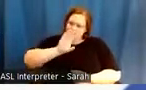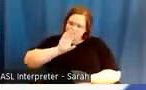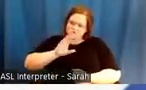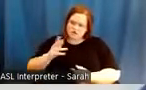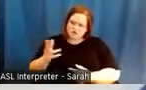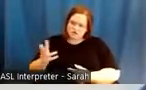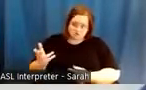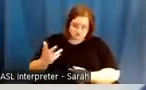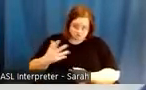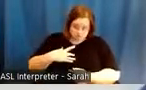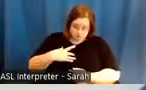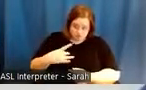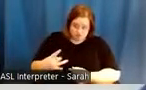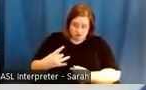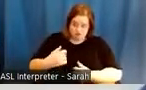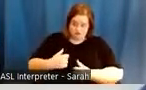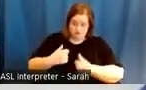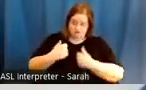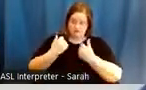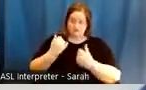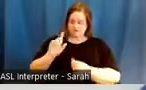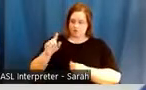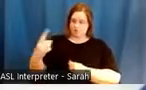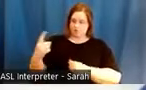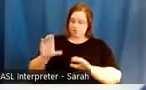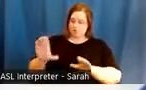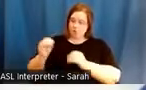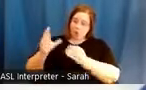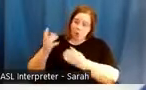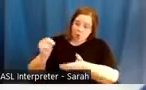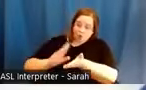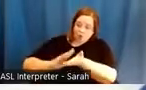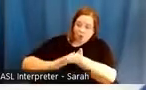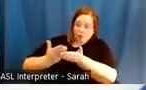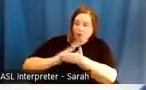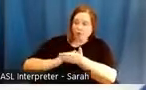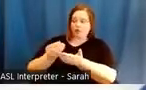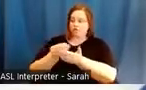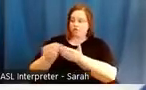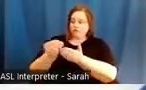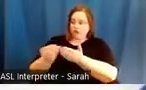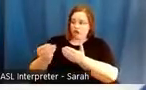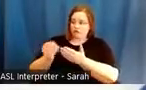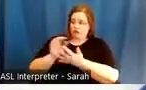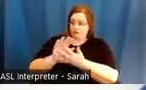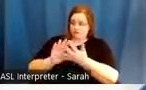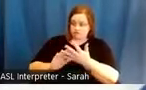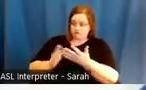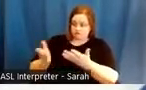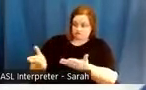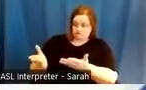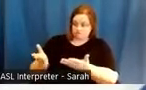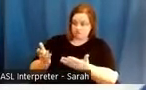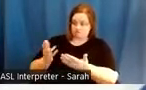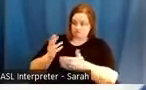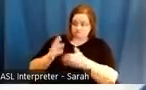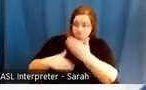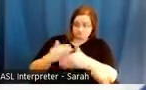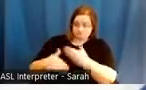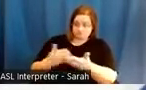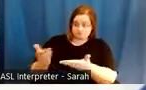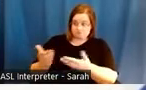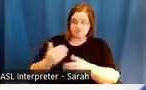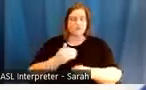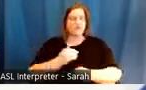like living on your own and doing your own cooking and shopping and that kind of thing? How does that go for you? I